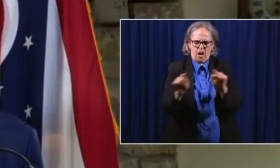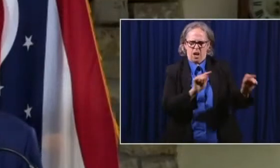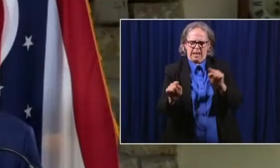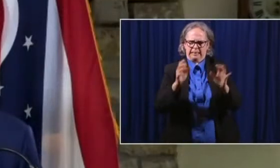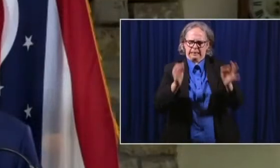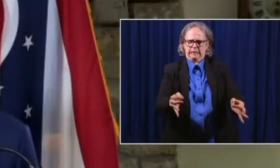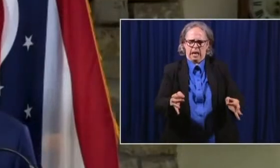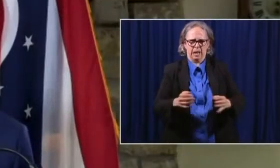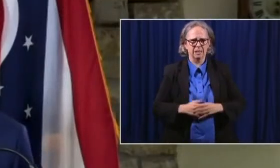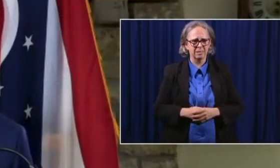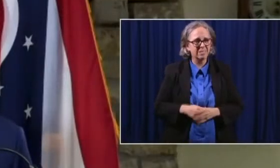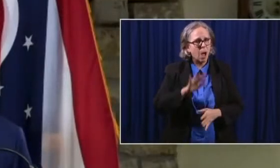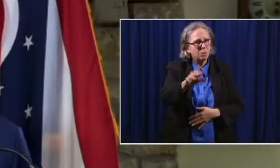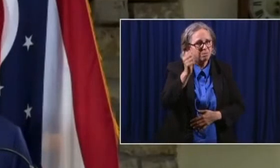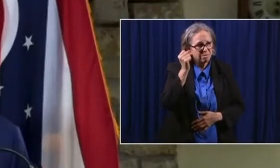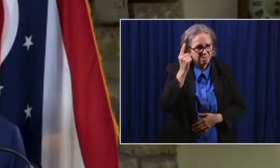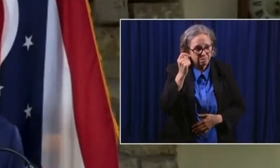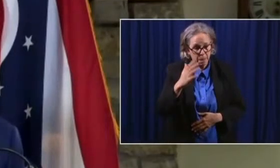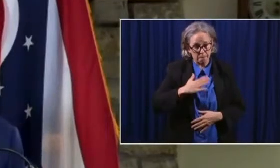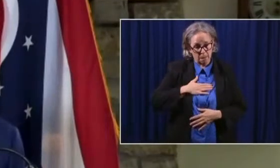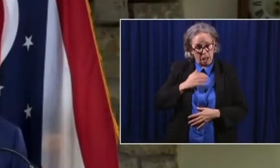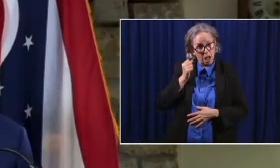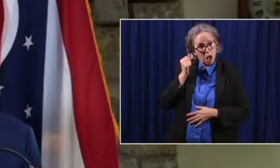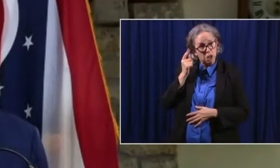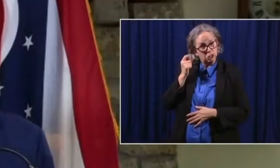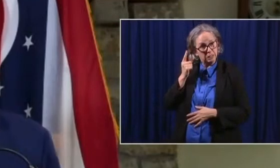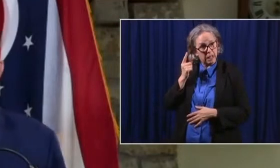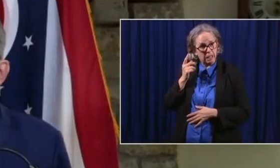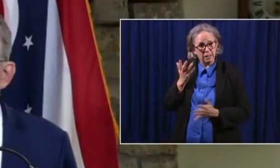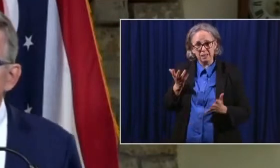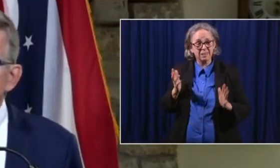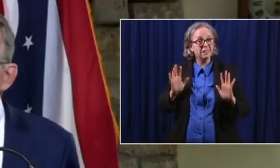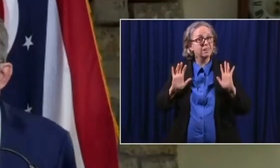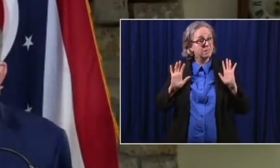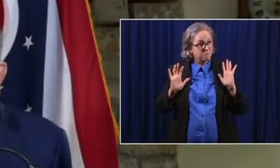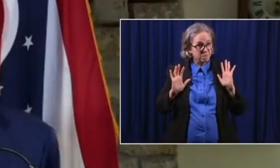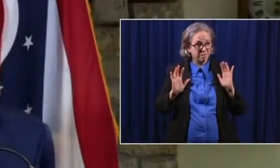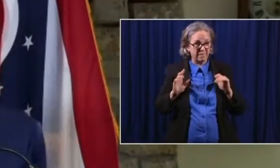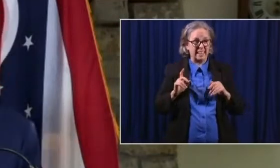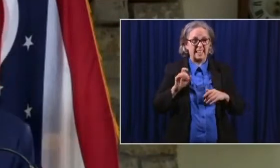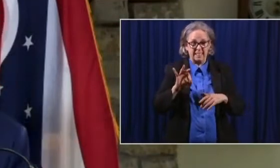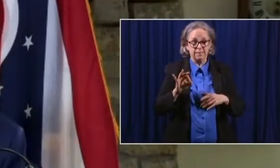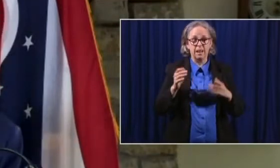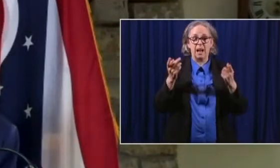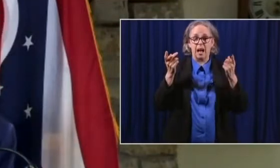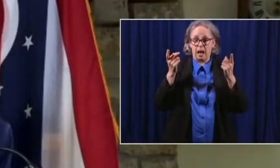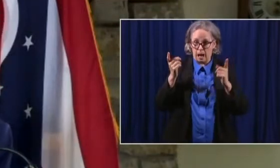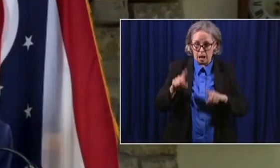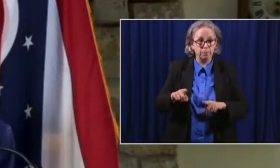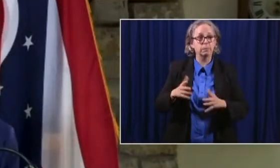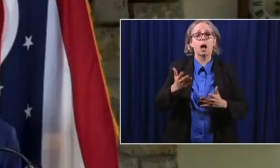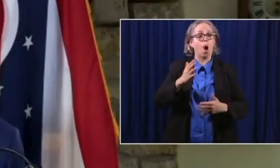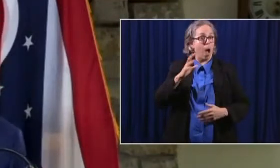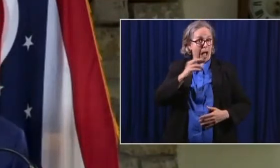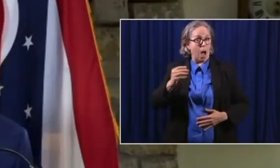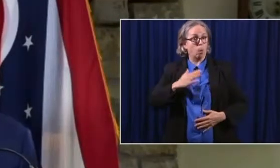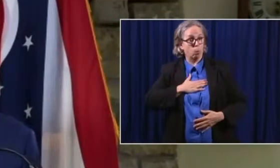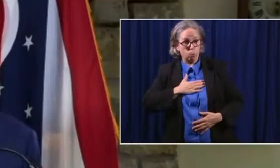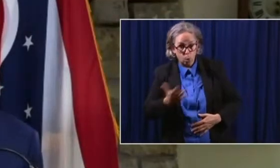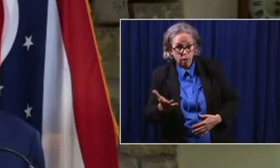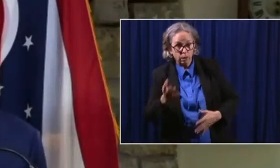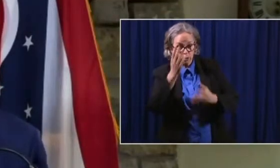my understanding is that the more information that's there, the more people are forthcoming, the more people, who come forward